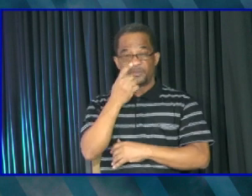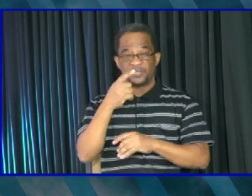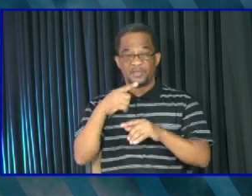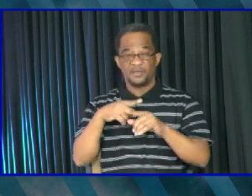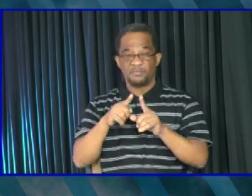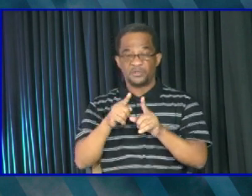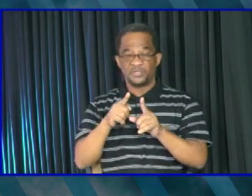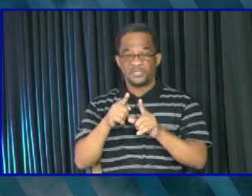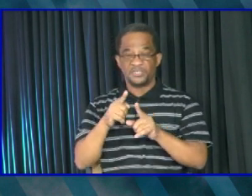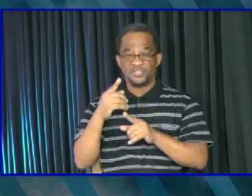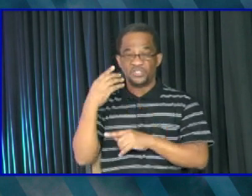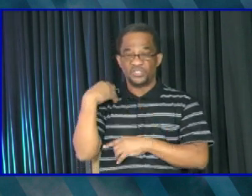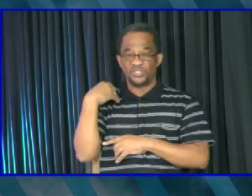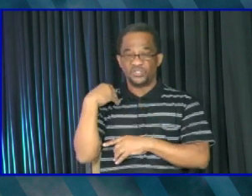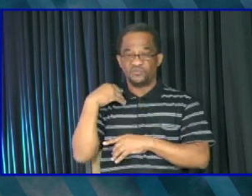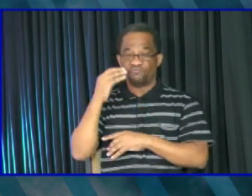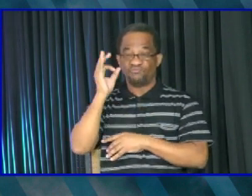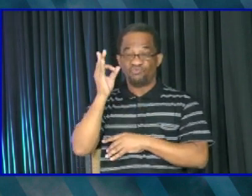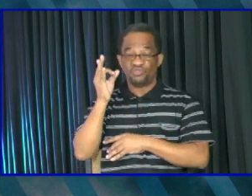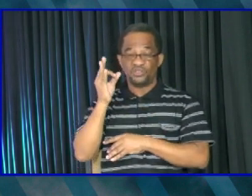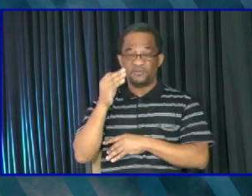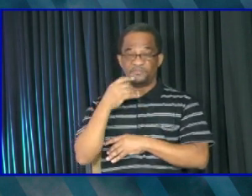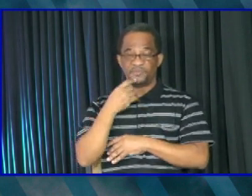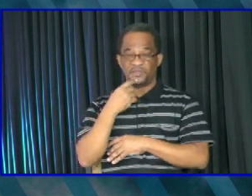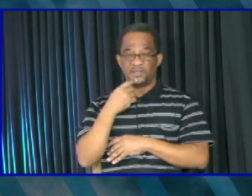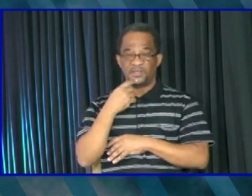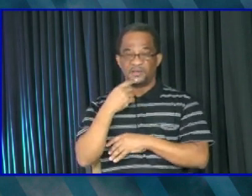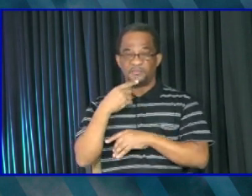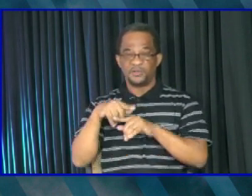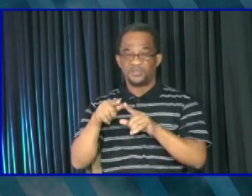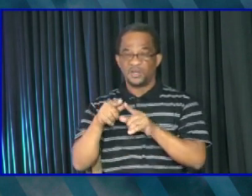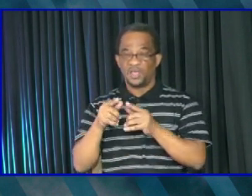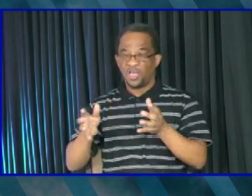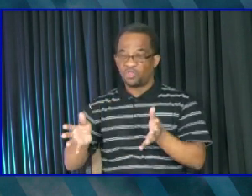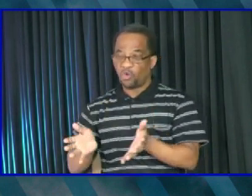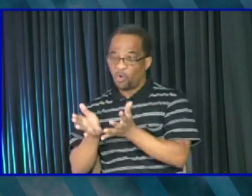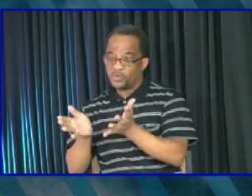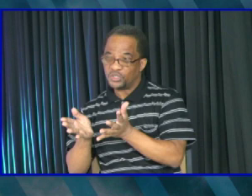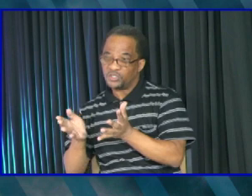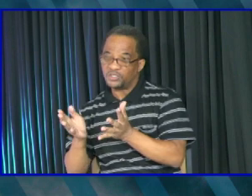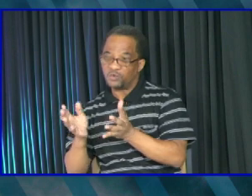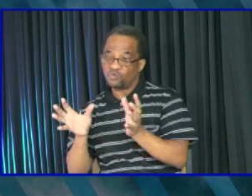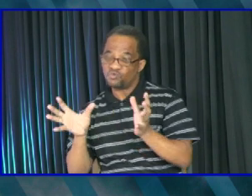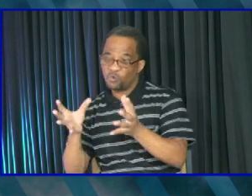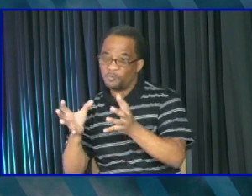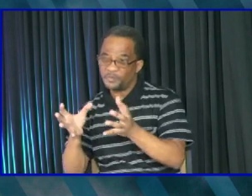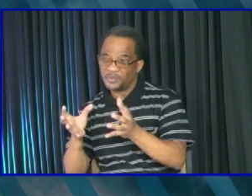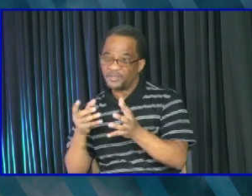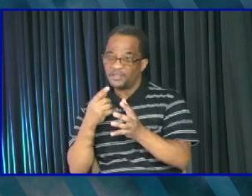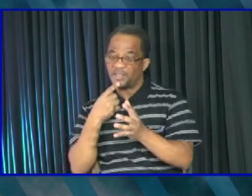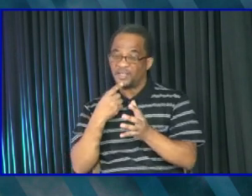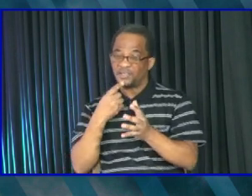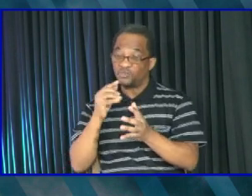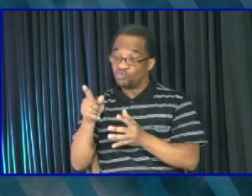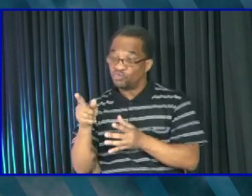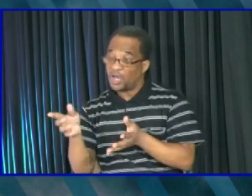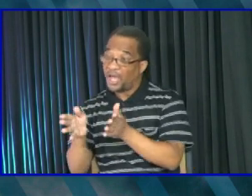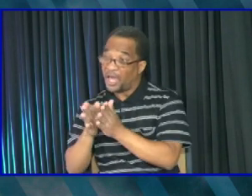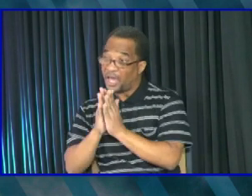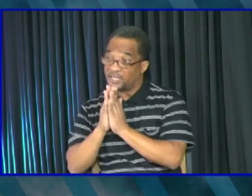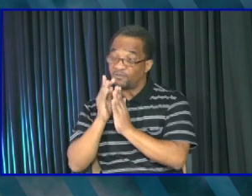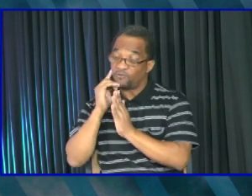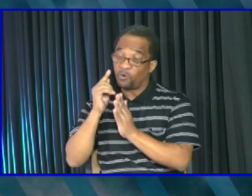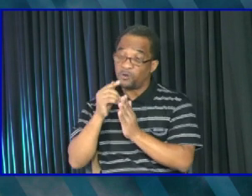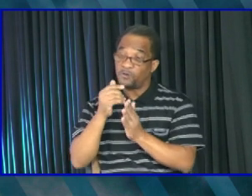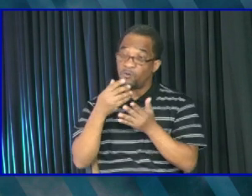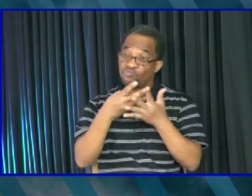and elders persuaded the multitude that they should ask Barabbas and